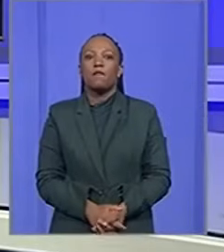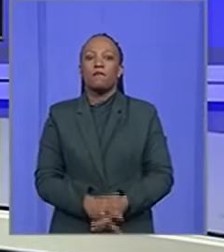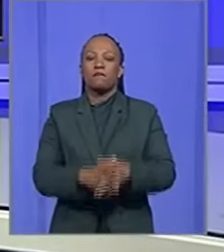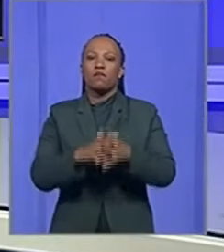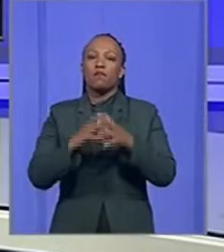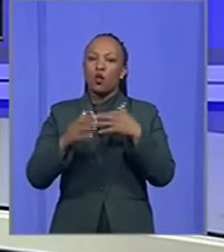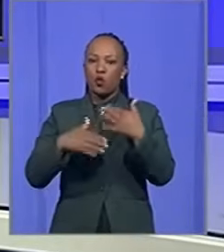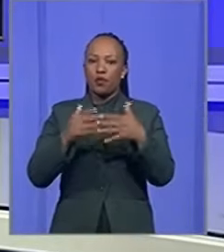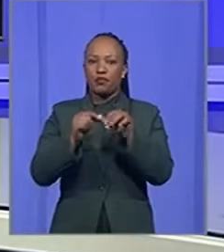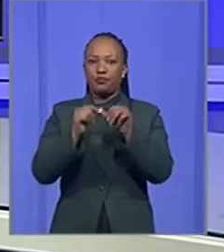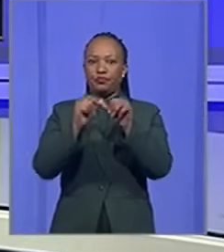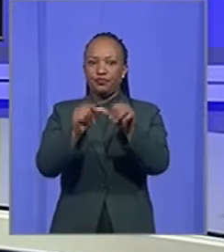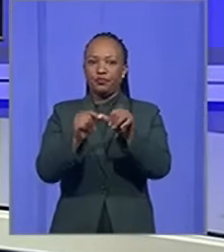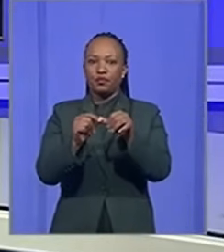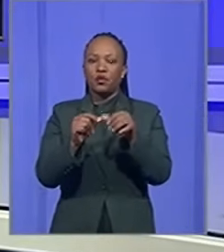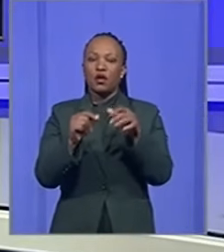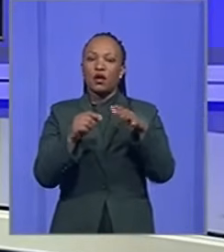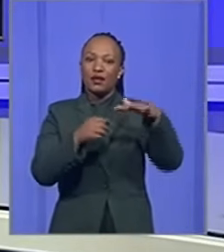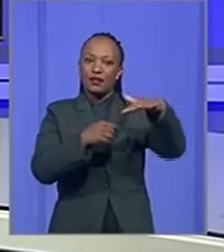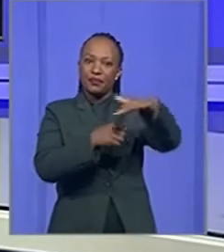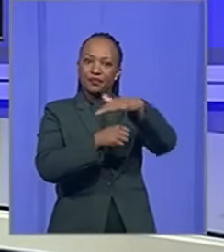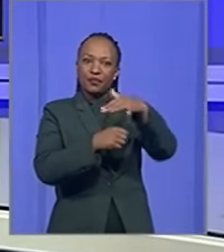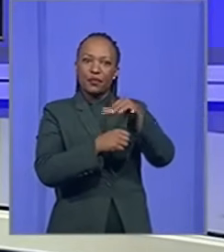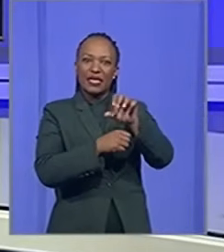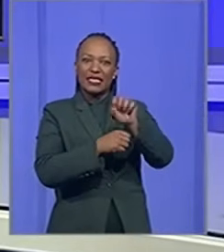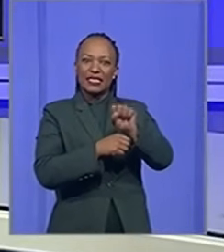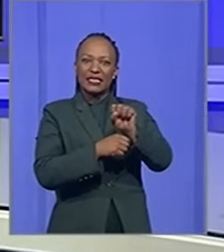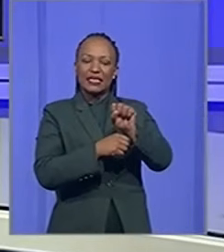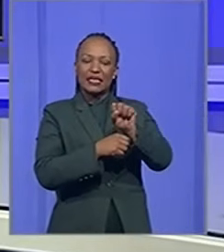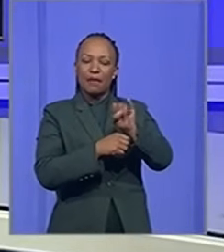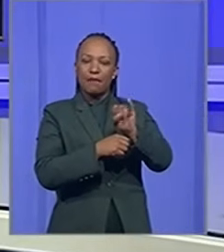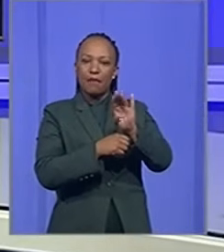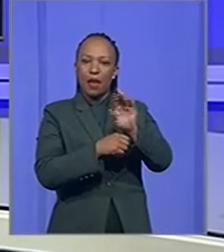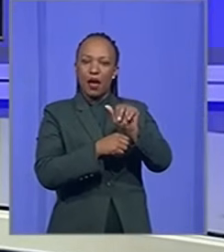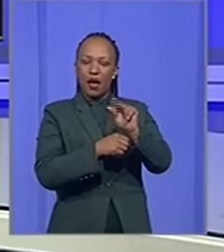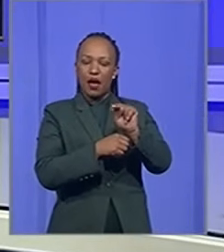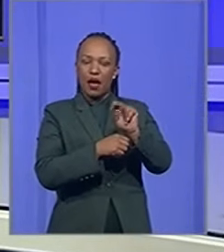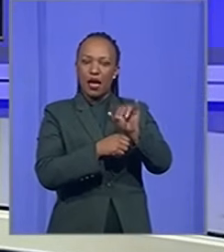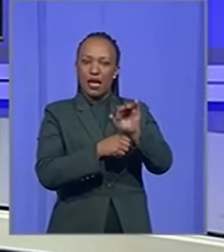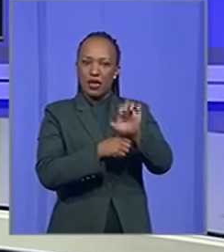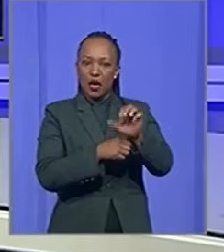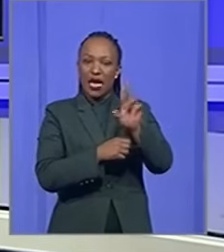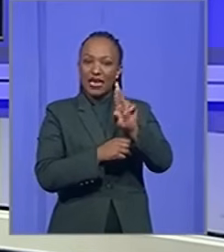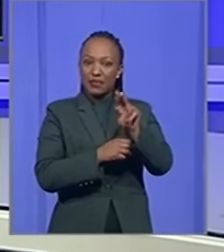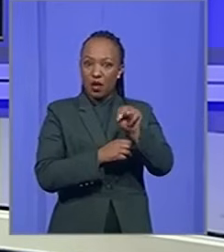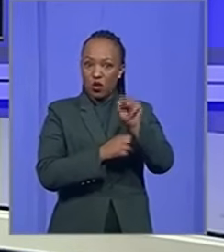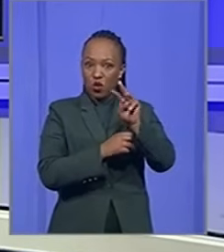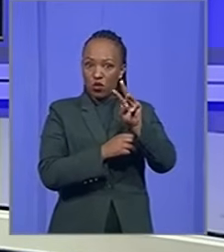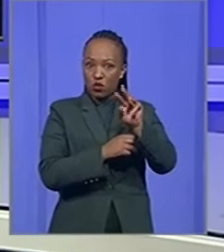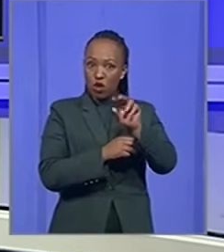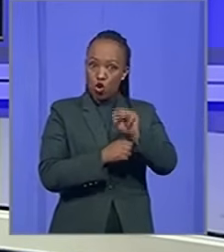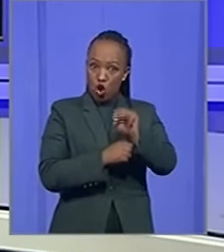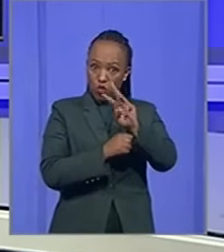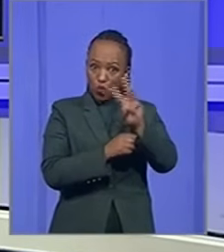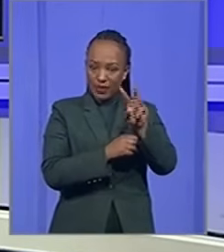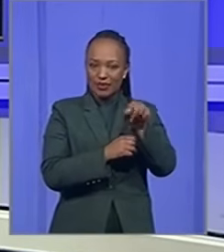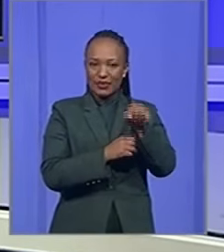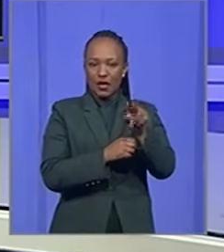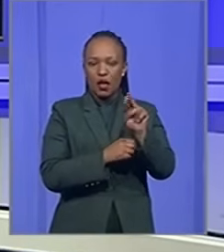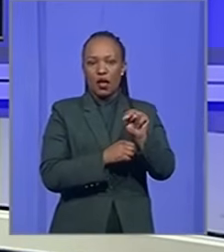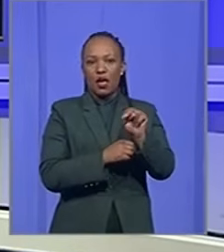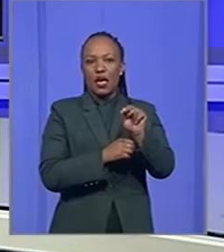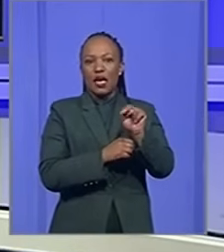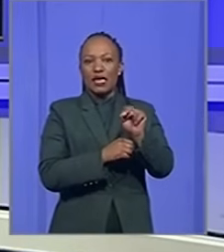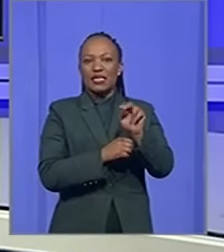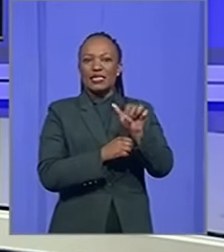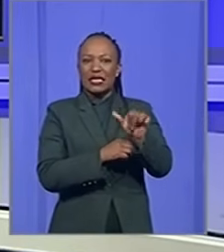Ratela pele, tshebetso e kginne morafong wa Sibanye Stillwater, Khwezi le K6 Rustenburg provinceng ya North West ka mora hore basebetsi ba